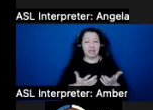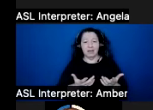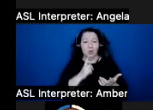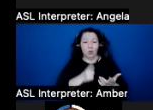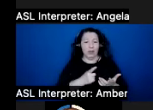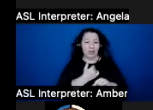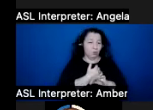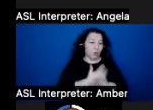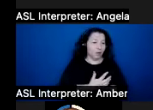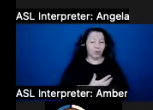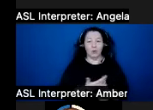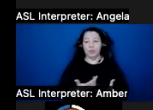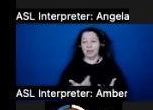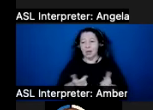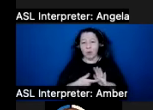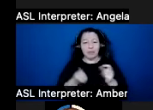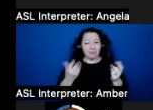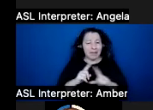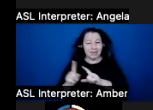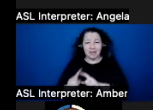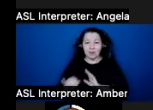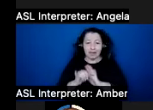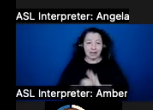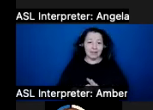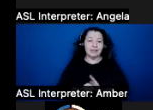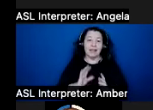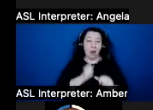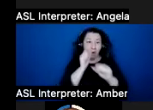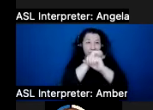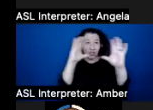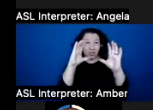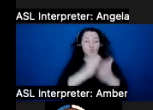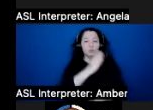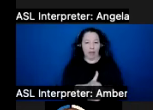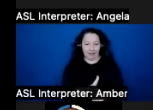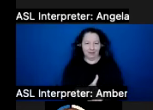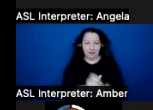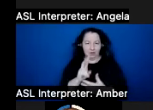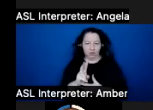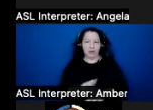to end sexual violence. Next slide, please, Deb.